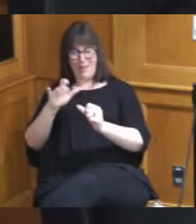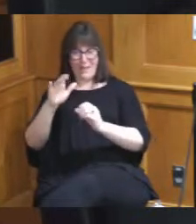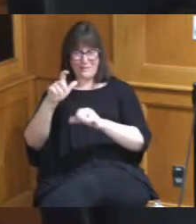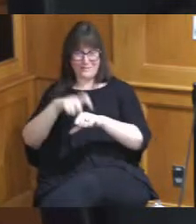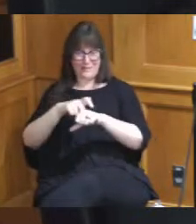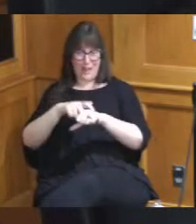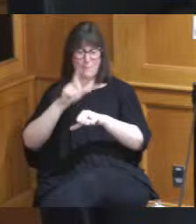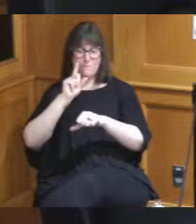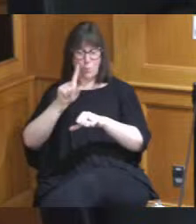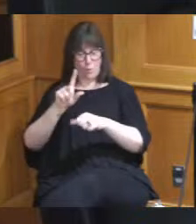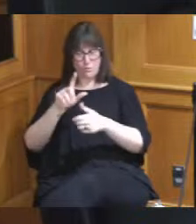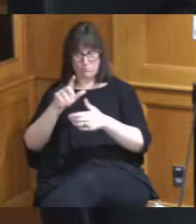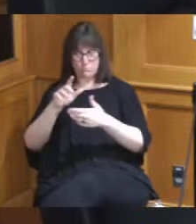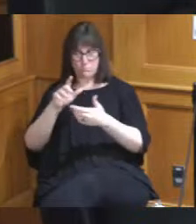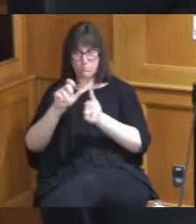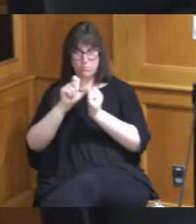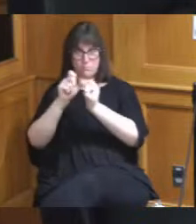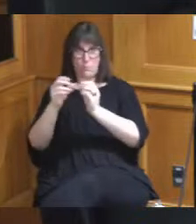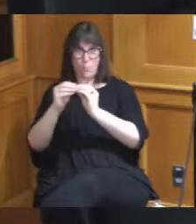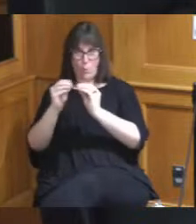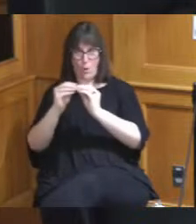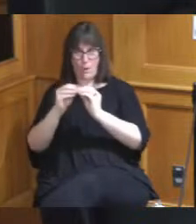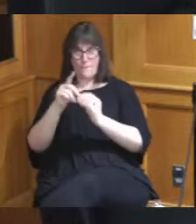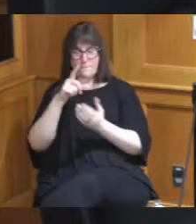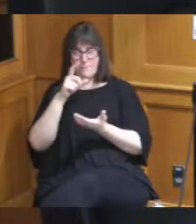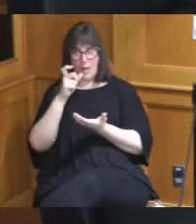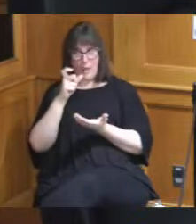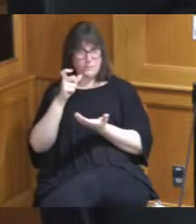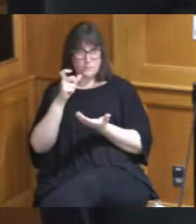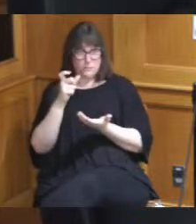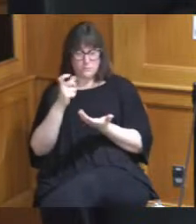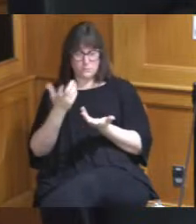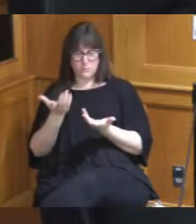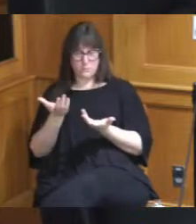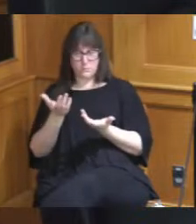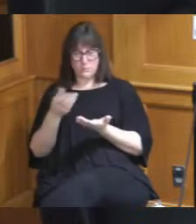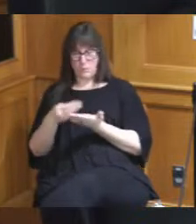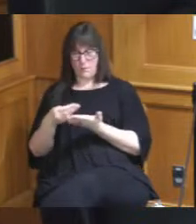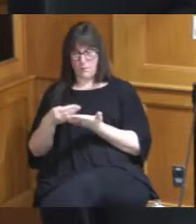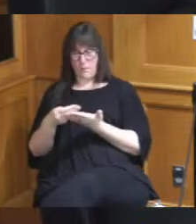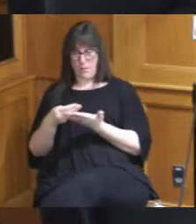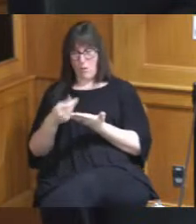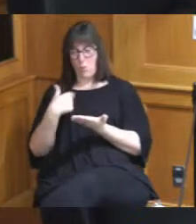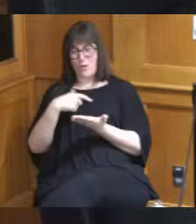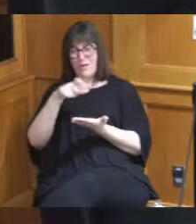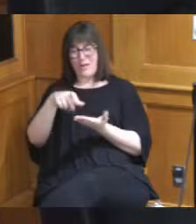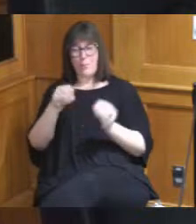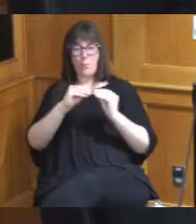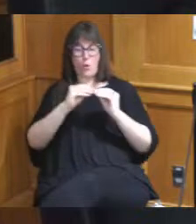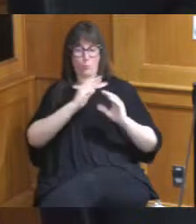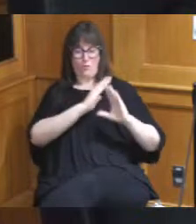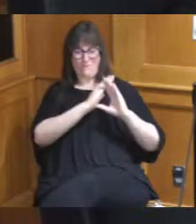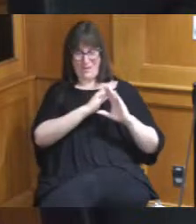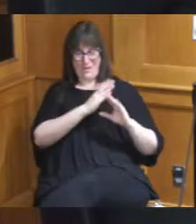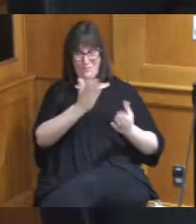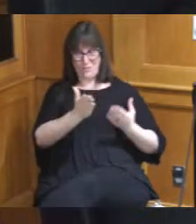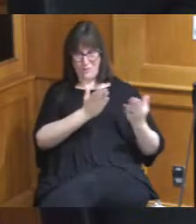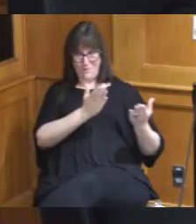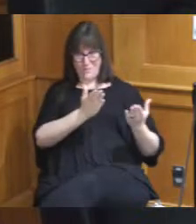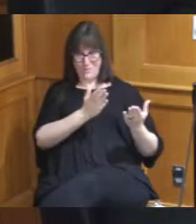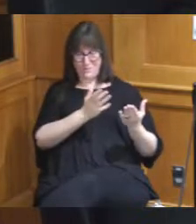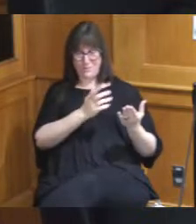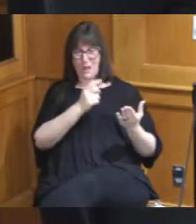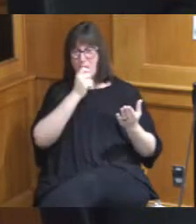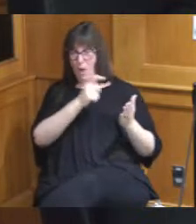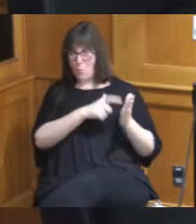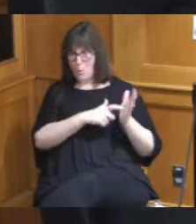for a little bit longer to, as has been indicated, fund some of these more preventative services, things that aren't necessarily mandated, but